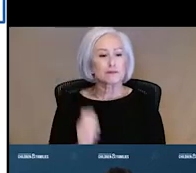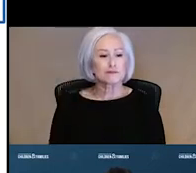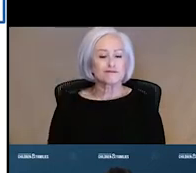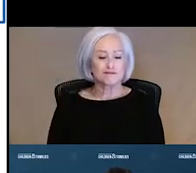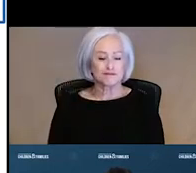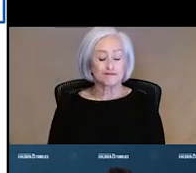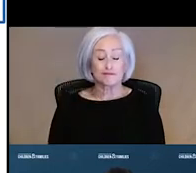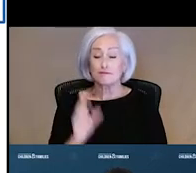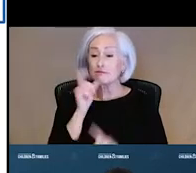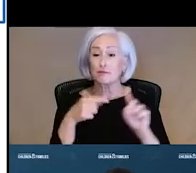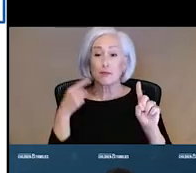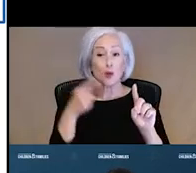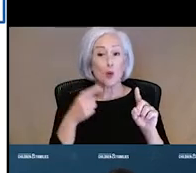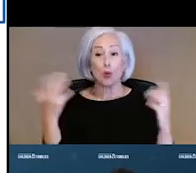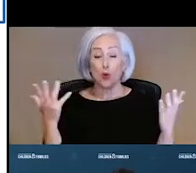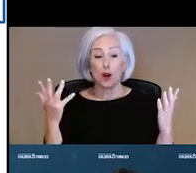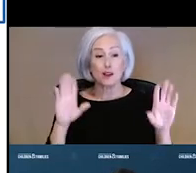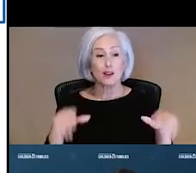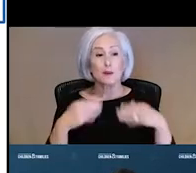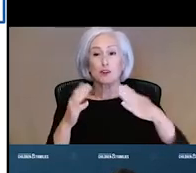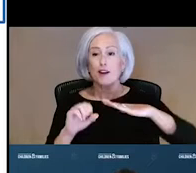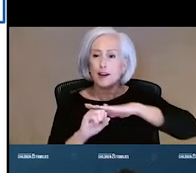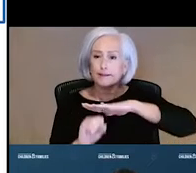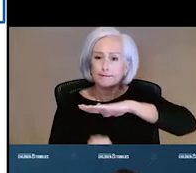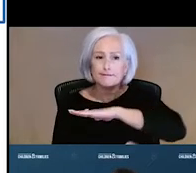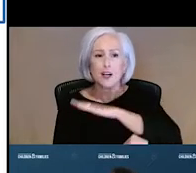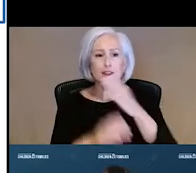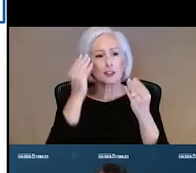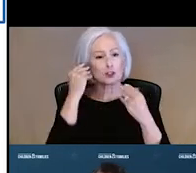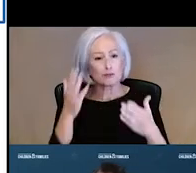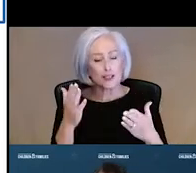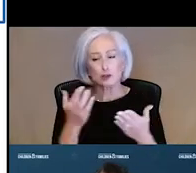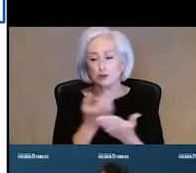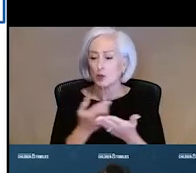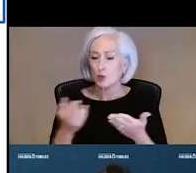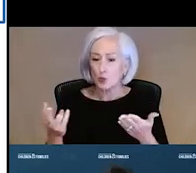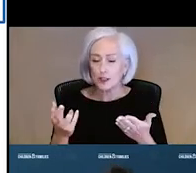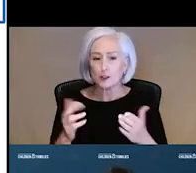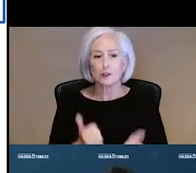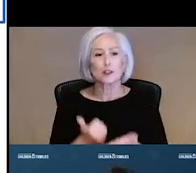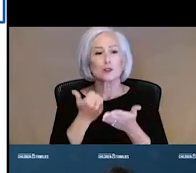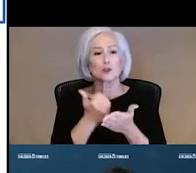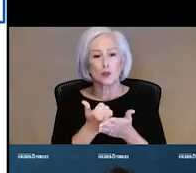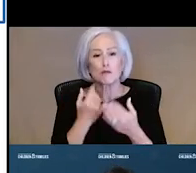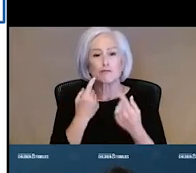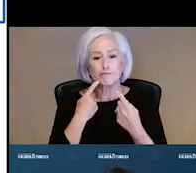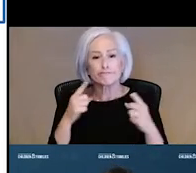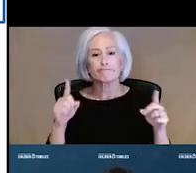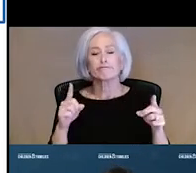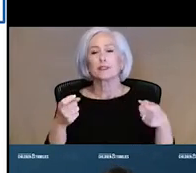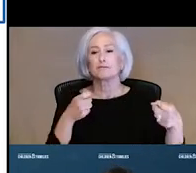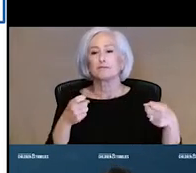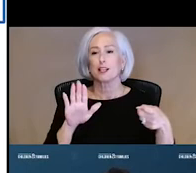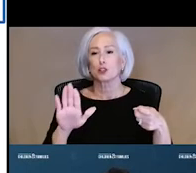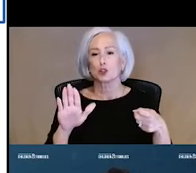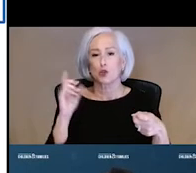The goal of this training is to provide foundational information and resources necessary to effectively manage your FVPSA grant and to